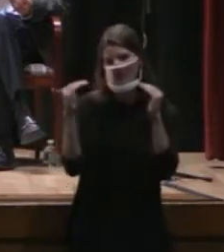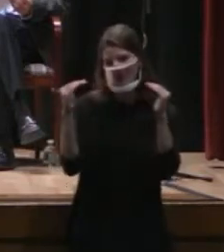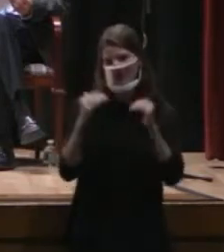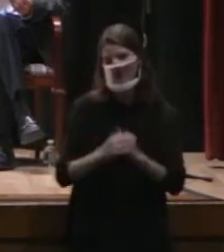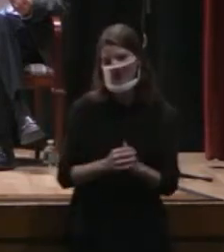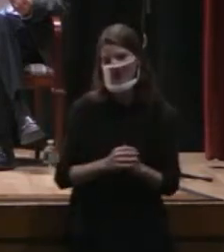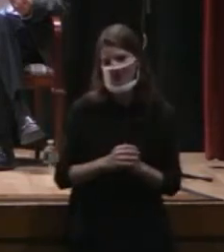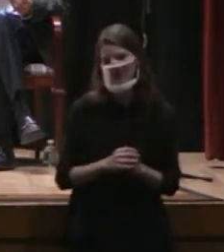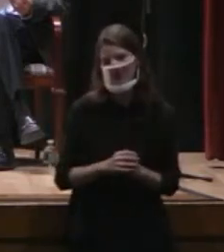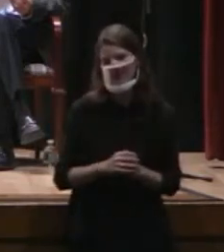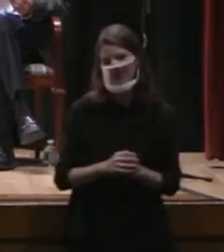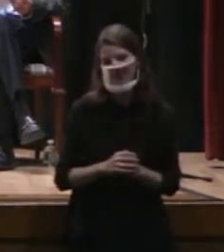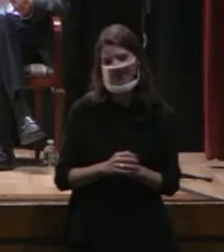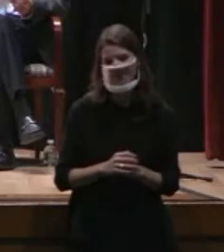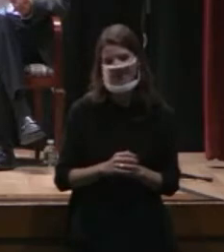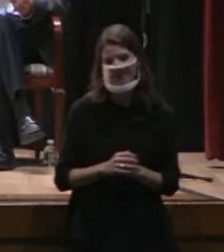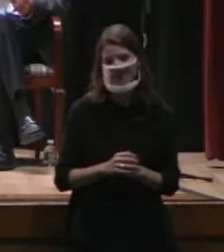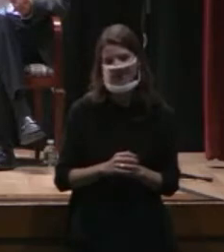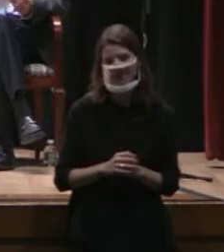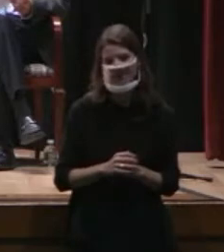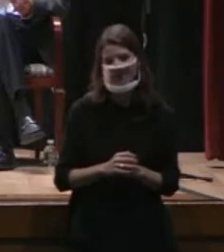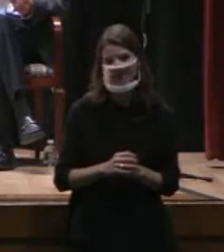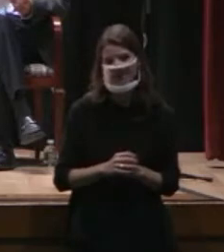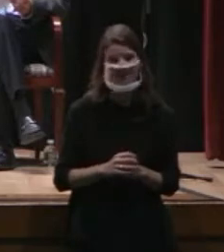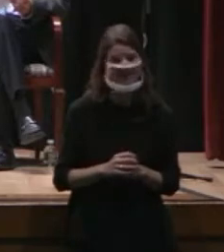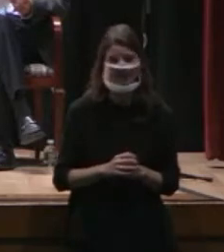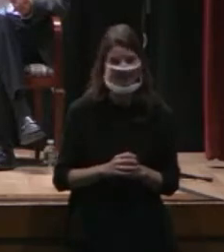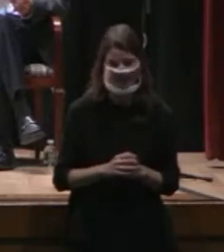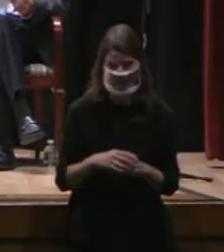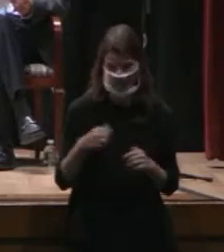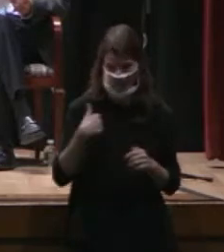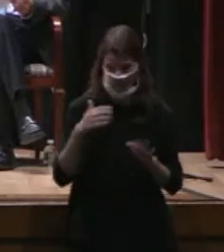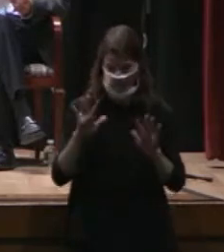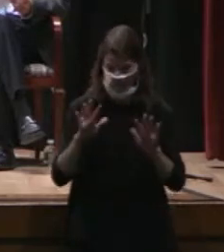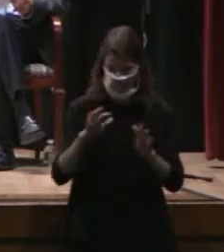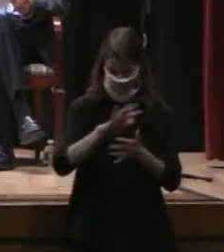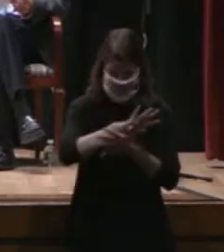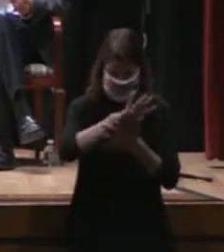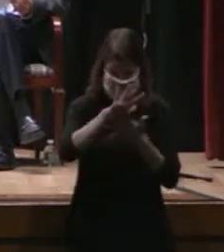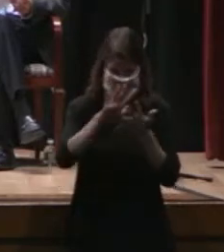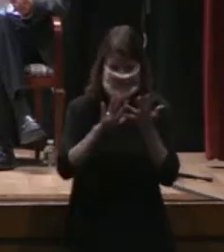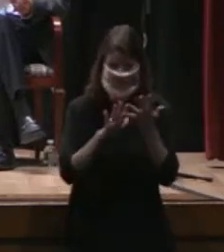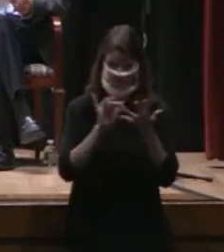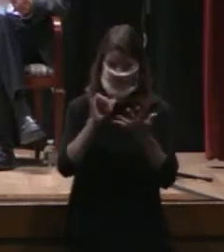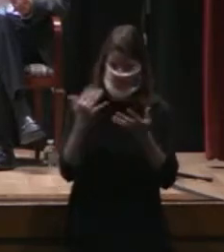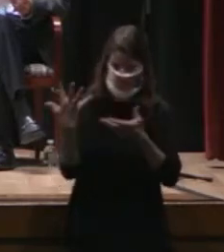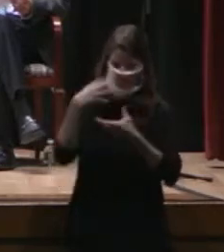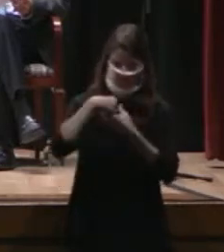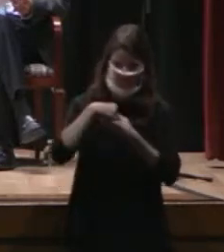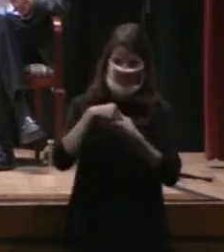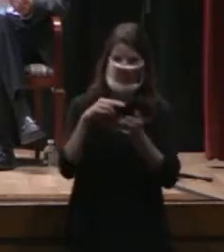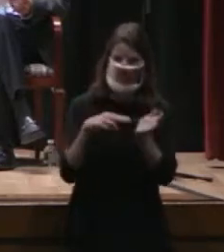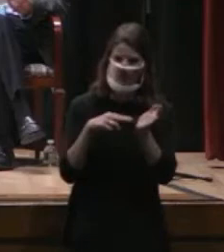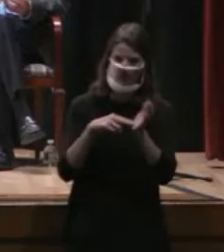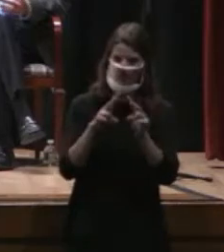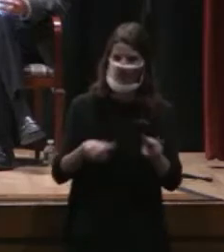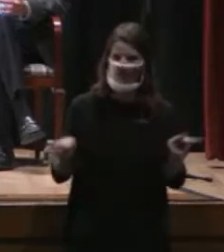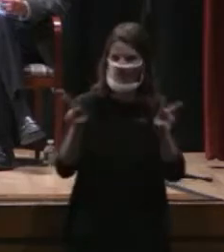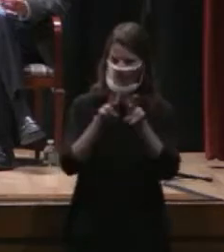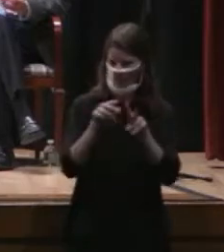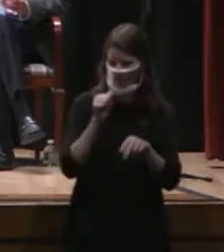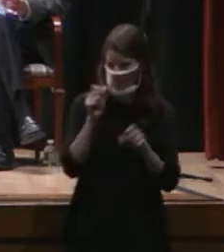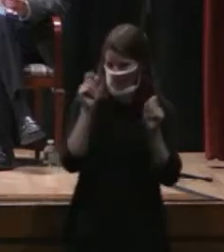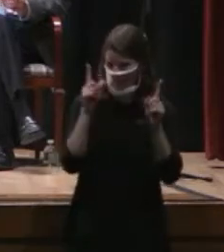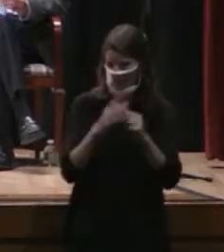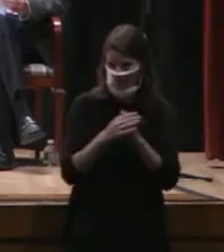social and racial justice. It's not a surprise that these are all the core values of nursing, and they have